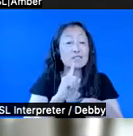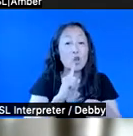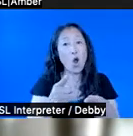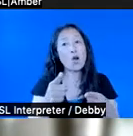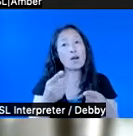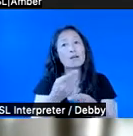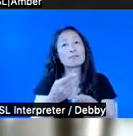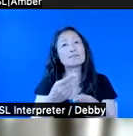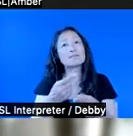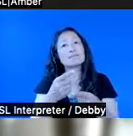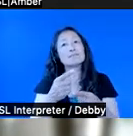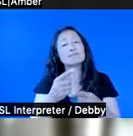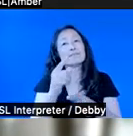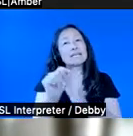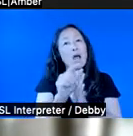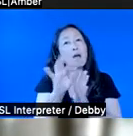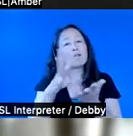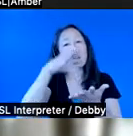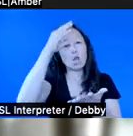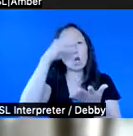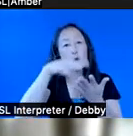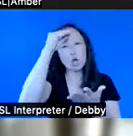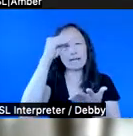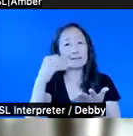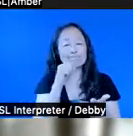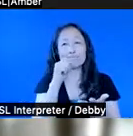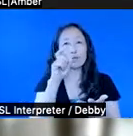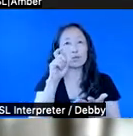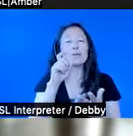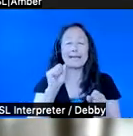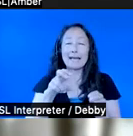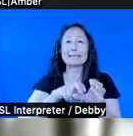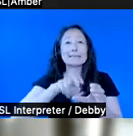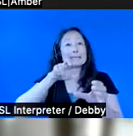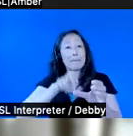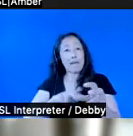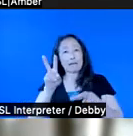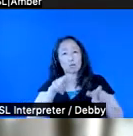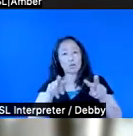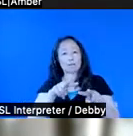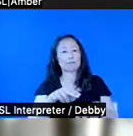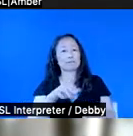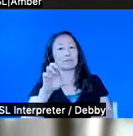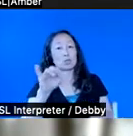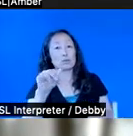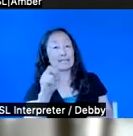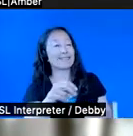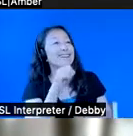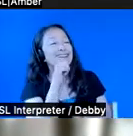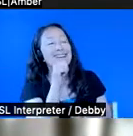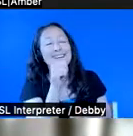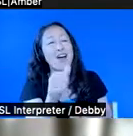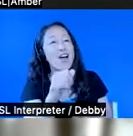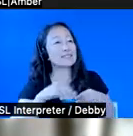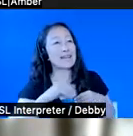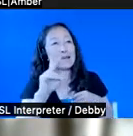it, I think is really important. And not taking it personal, right? So survivors are going to have all kinds of things that should